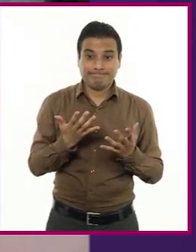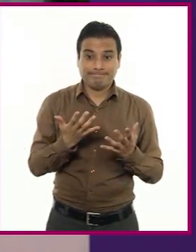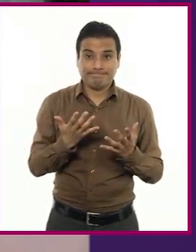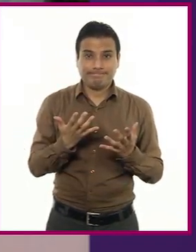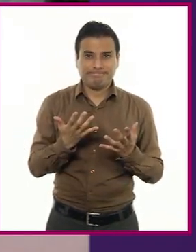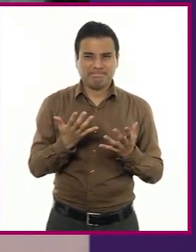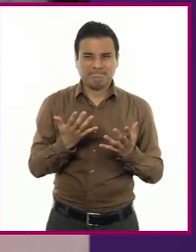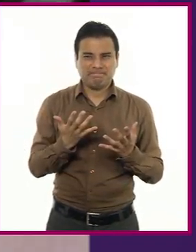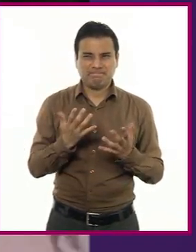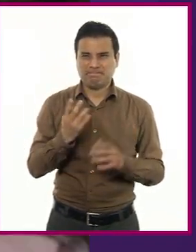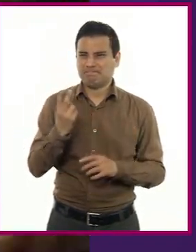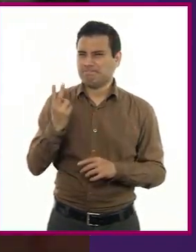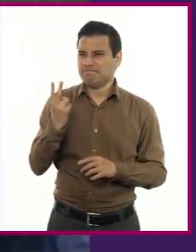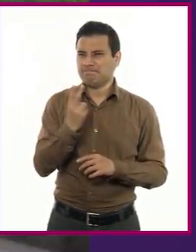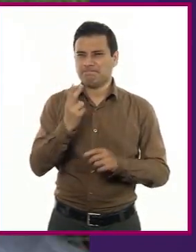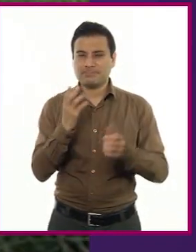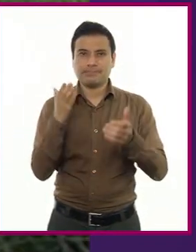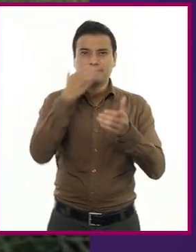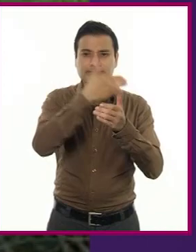we'll be fine in the jungle.